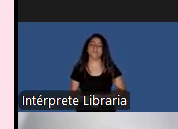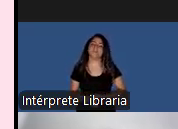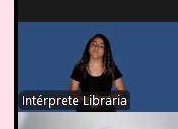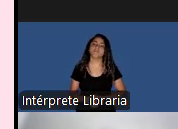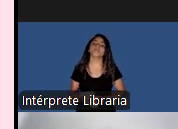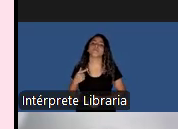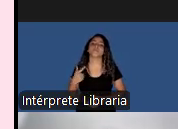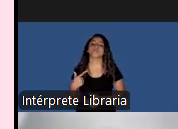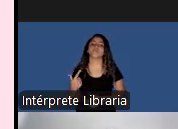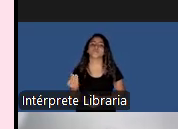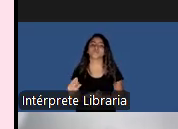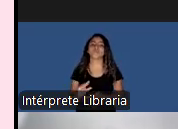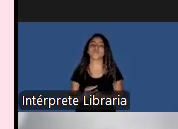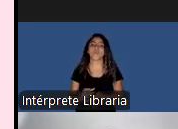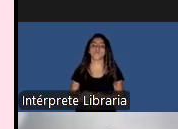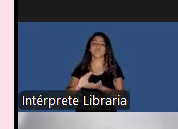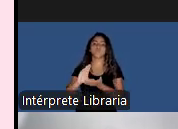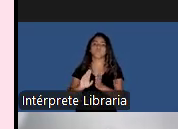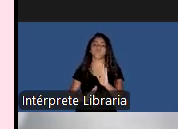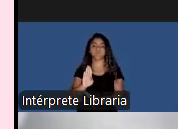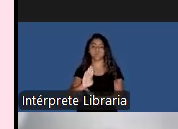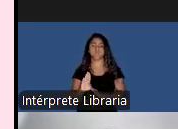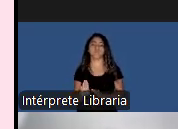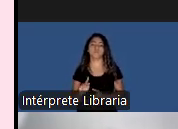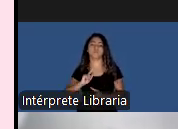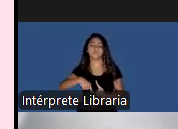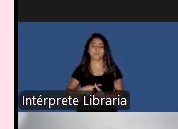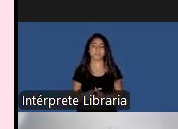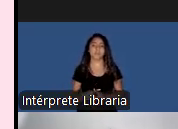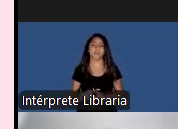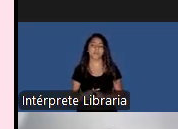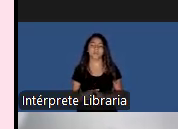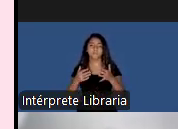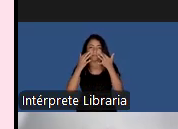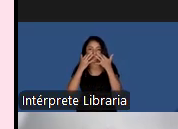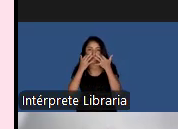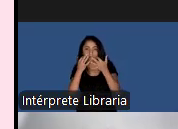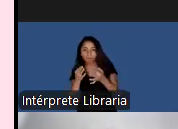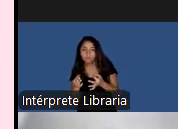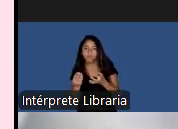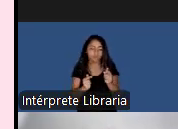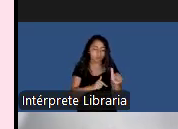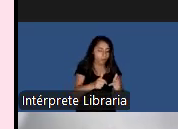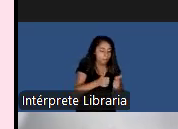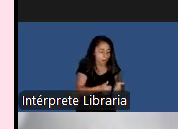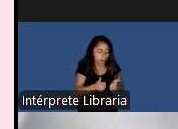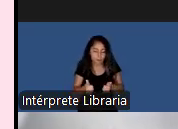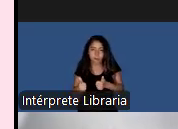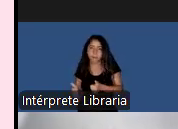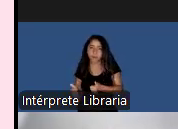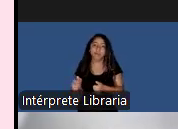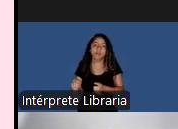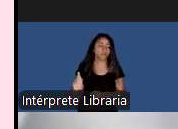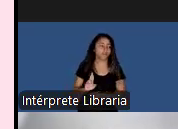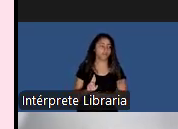of the revenue growth, together with our attention to operating efficiency,